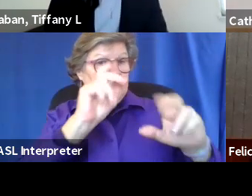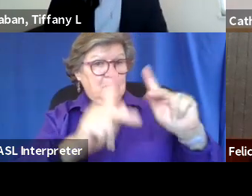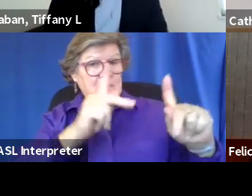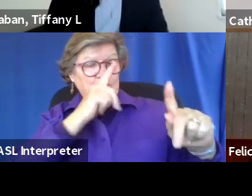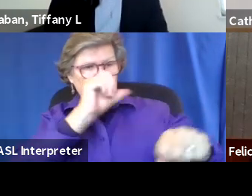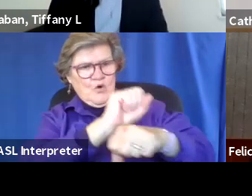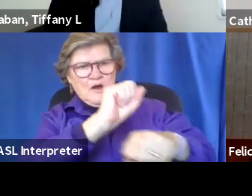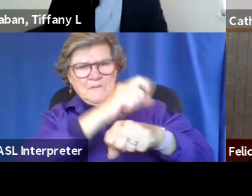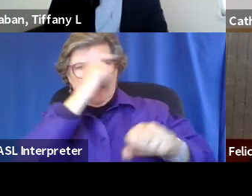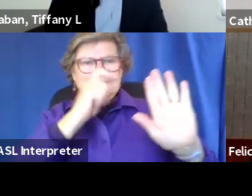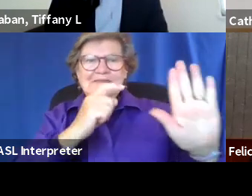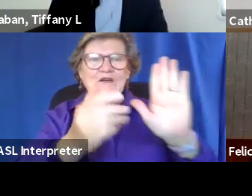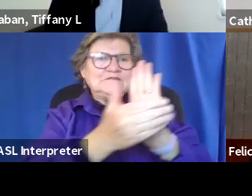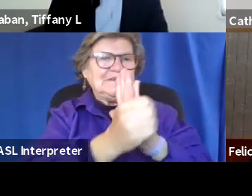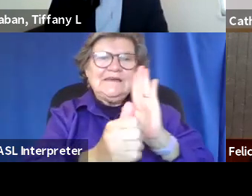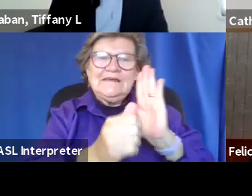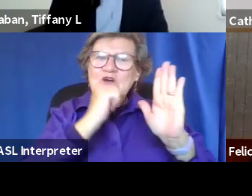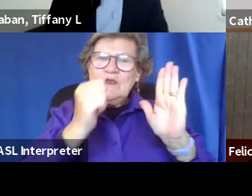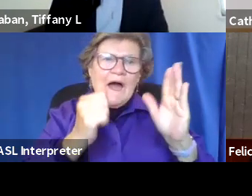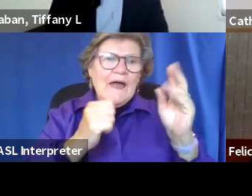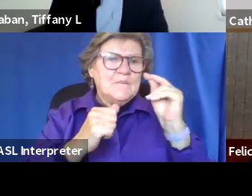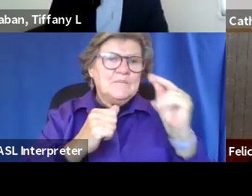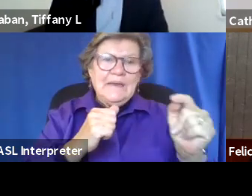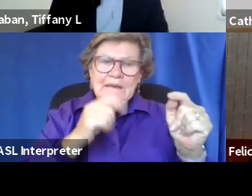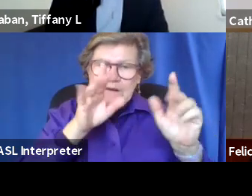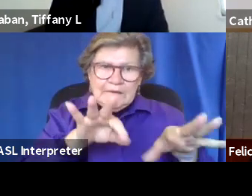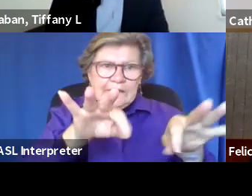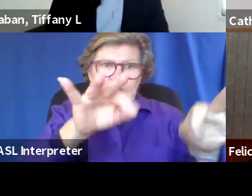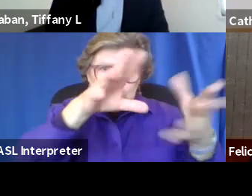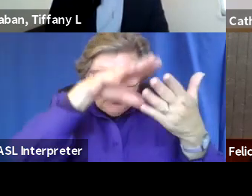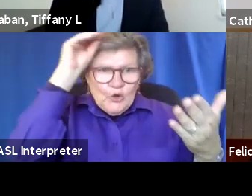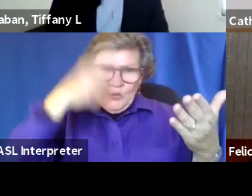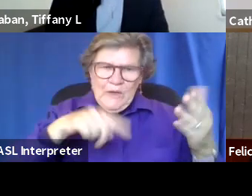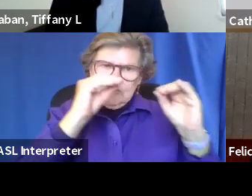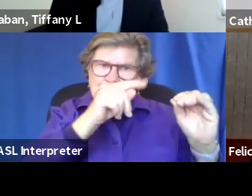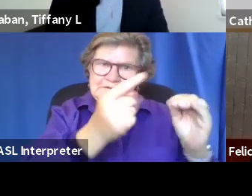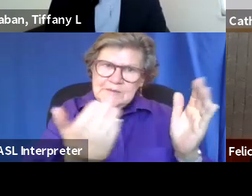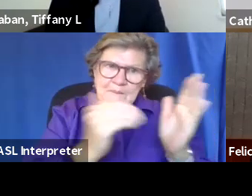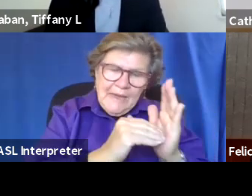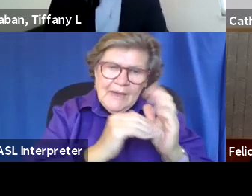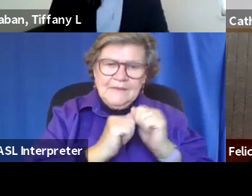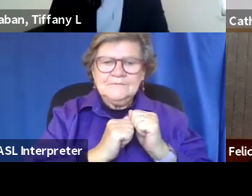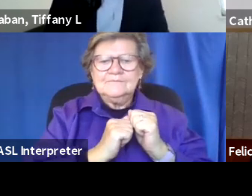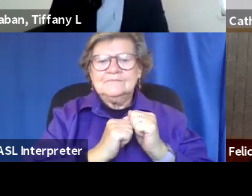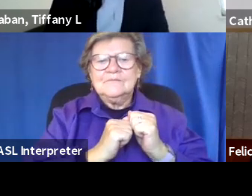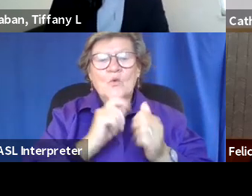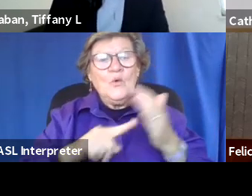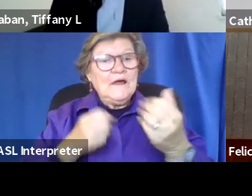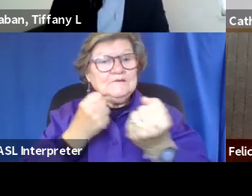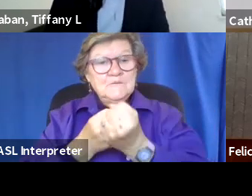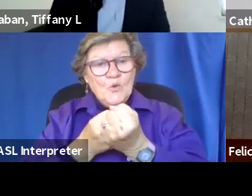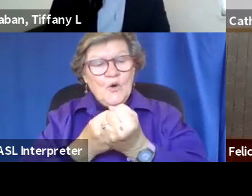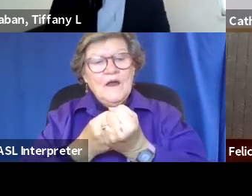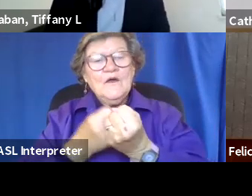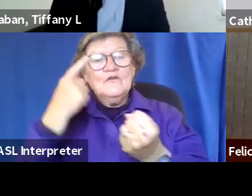because the skills are not immediately available. So some of the things that I do support in terms of not only driving towards a